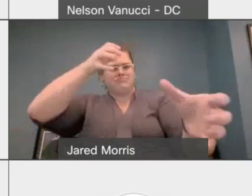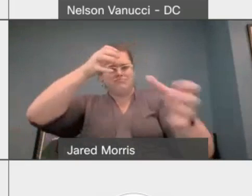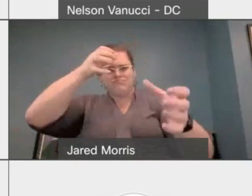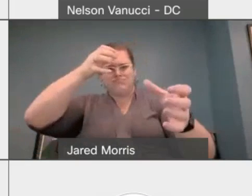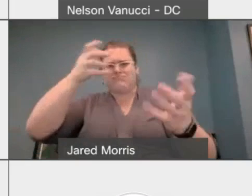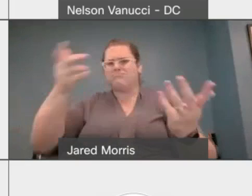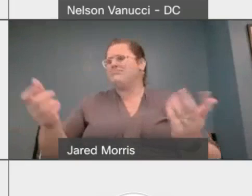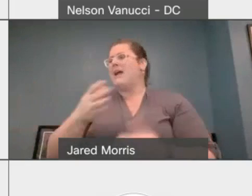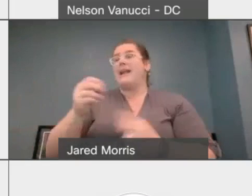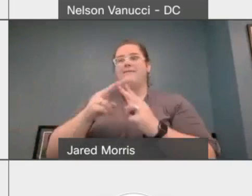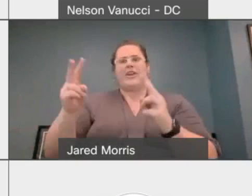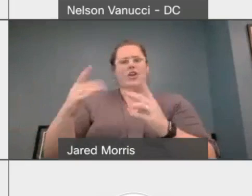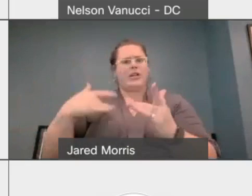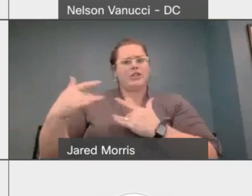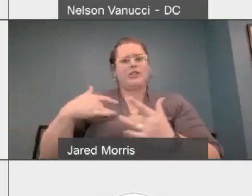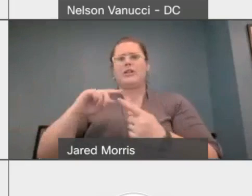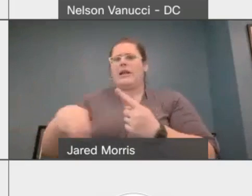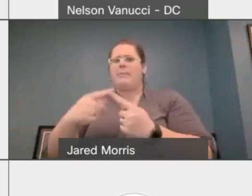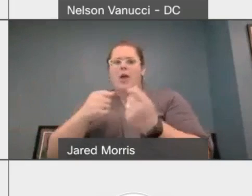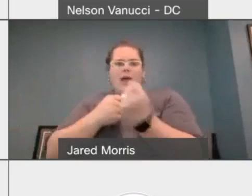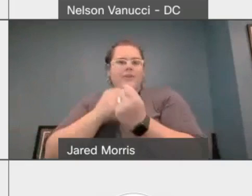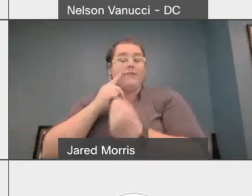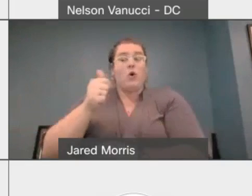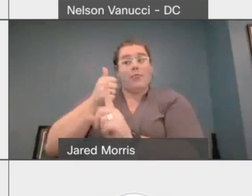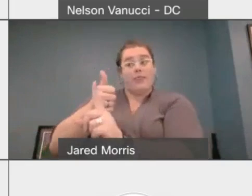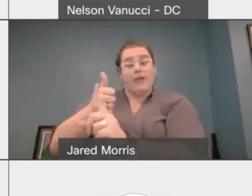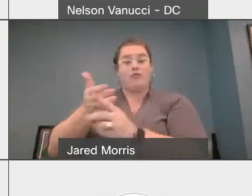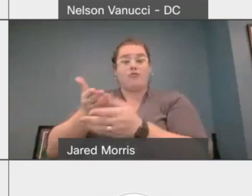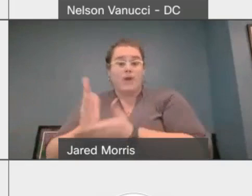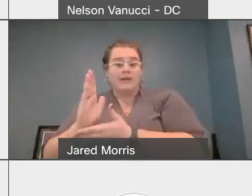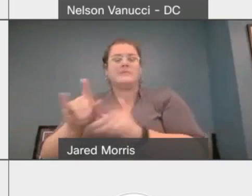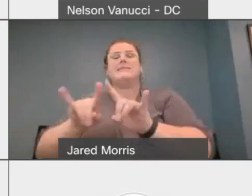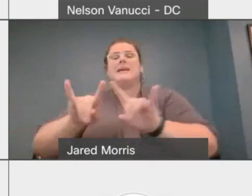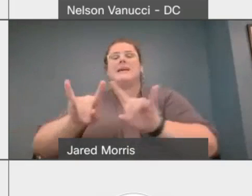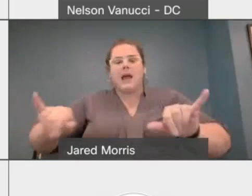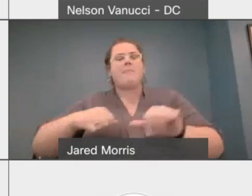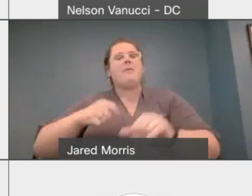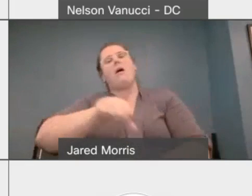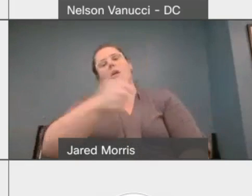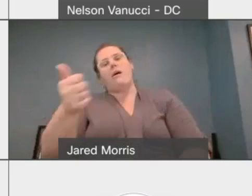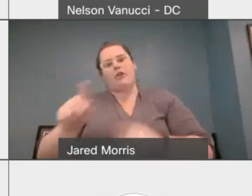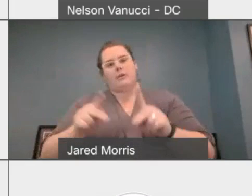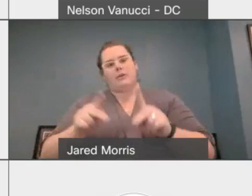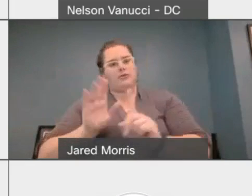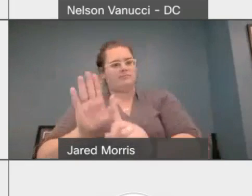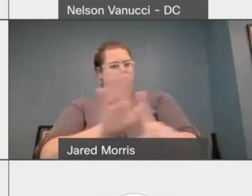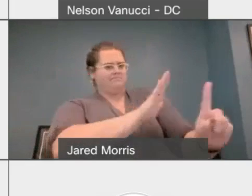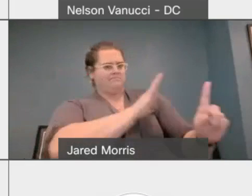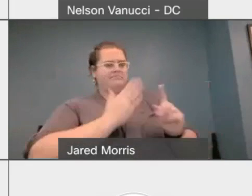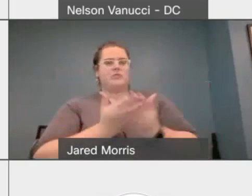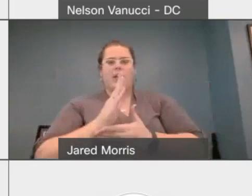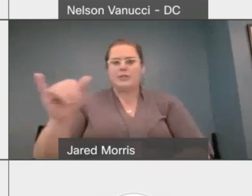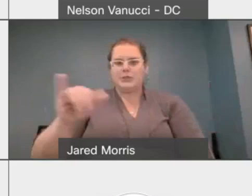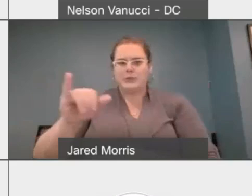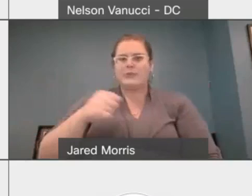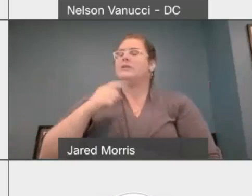much concerned with advocating for their rights and the rights of others, and has done some great work over the years and have been a